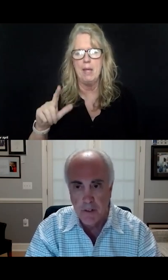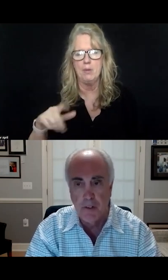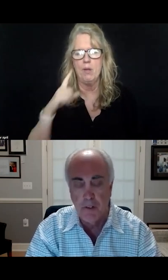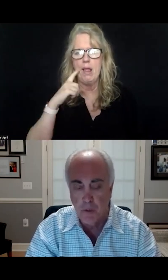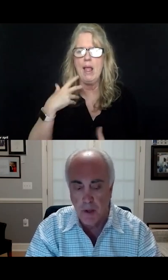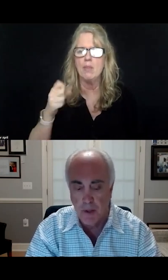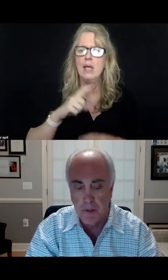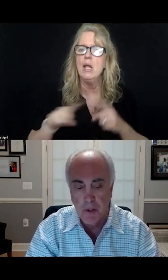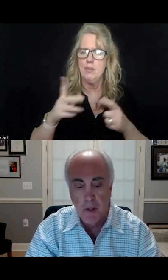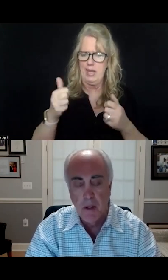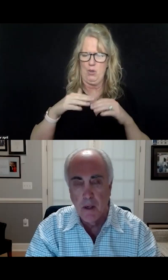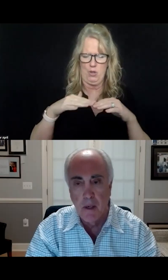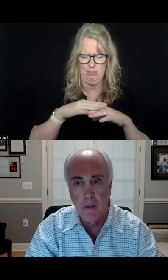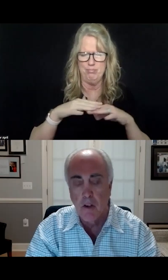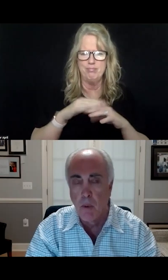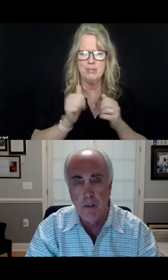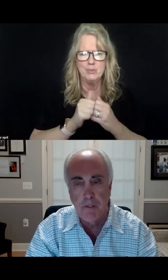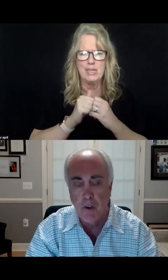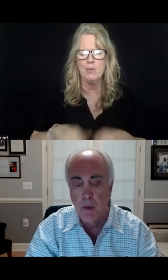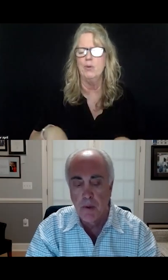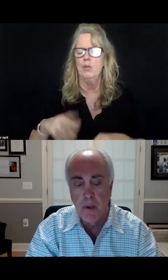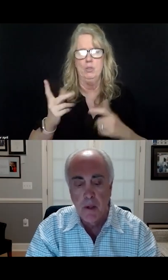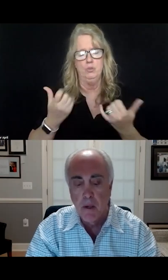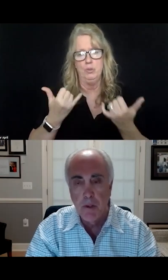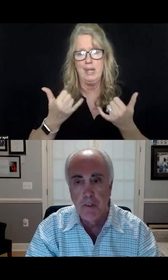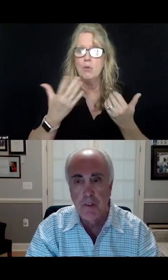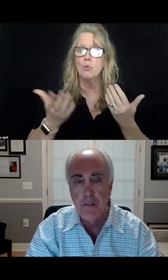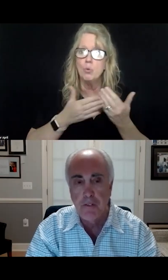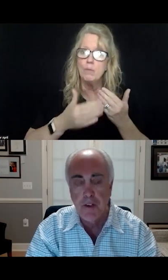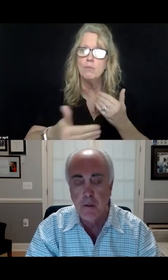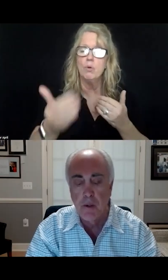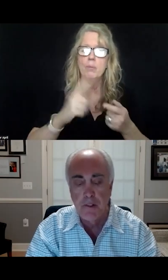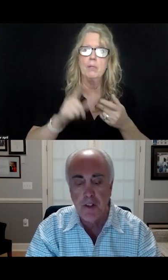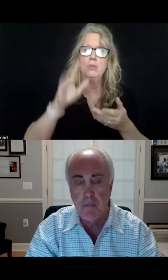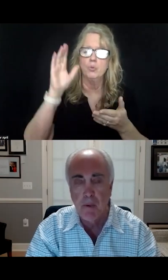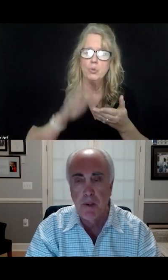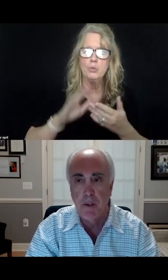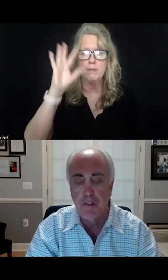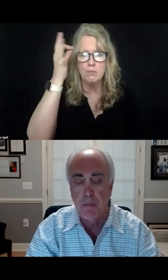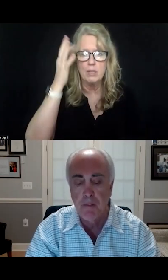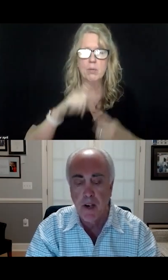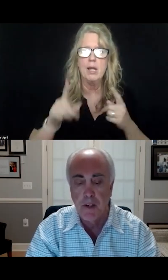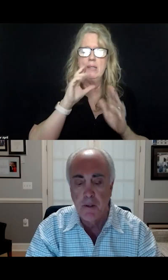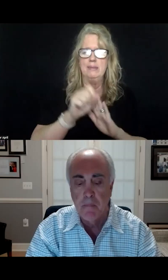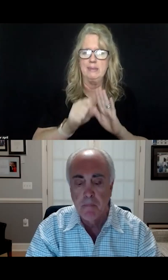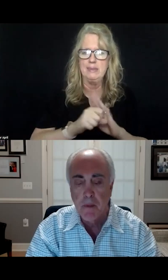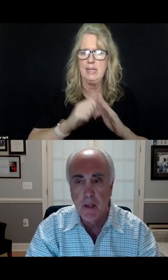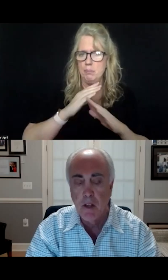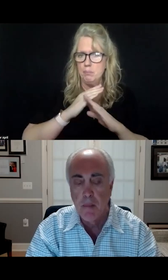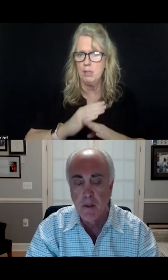linked, intertwined. Going forward, reducing federal and state barriers to